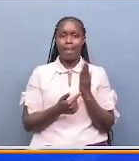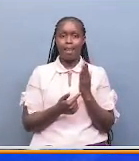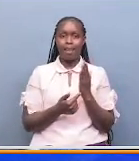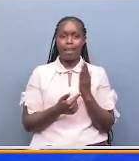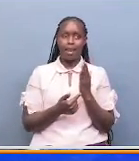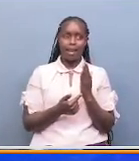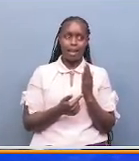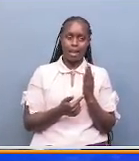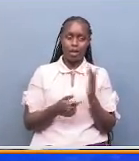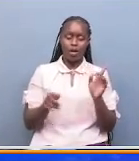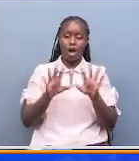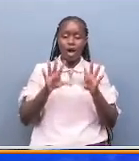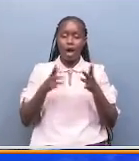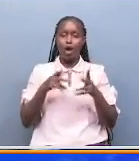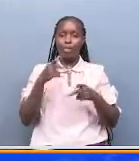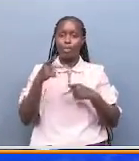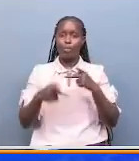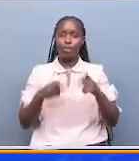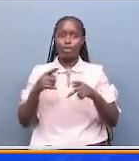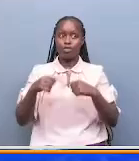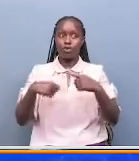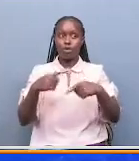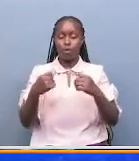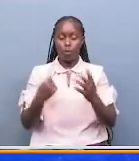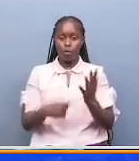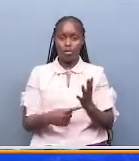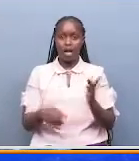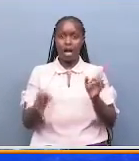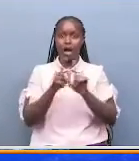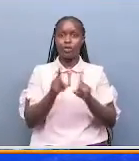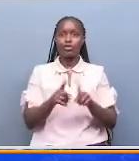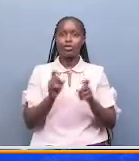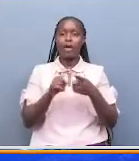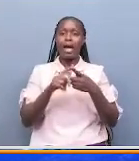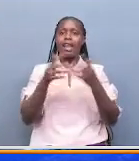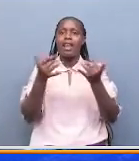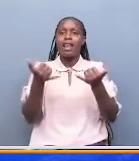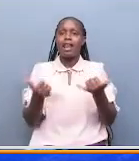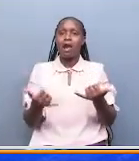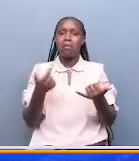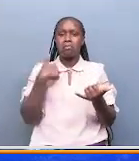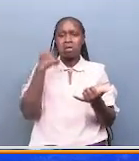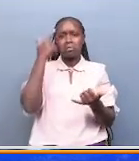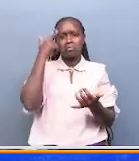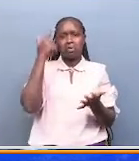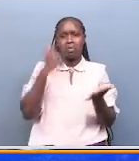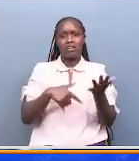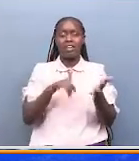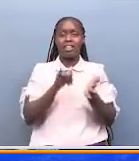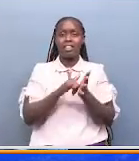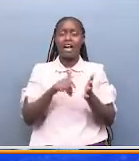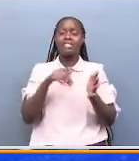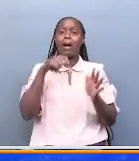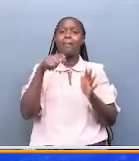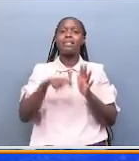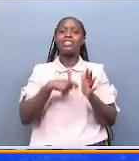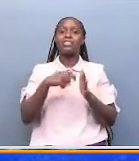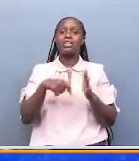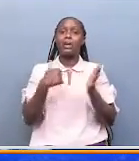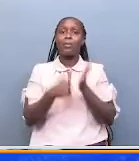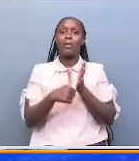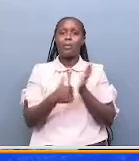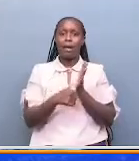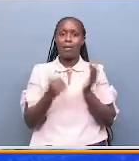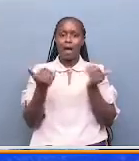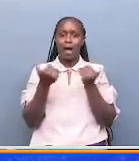Now the process is ongoing. On reaching to this point, I realized that the machine had got some problems.